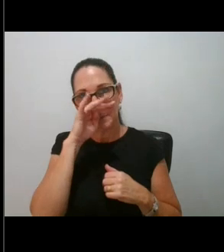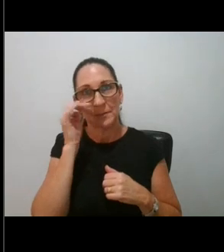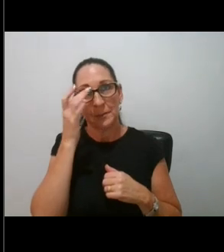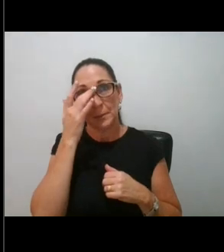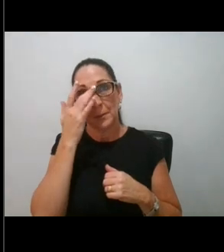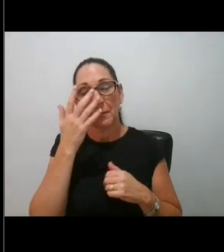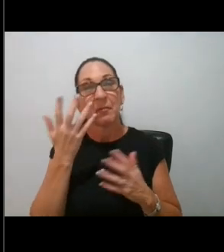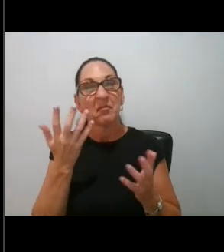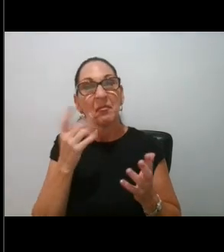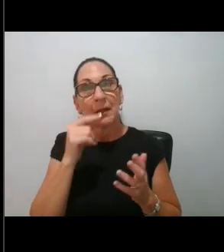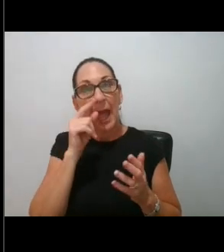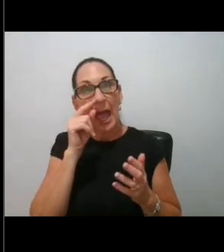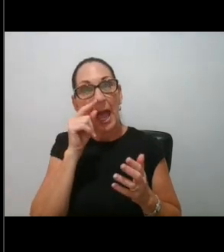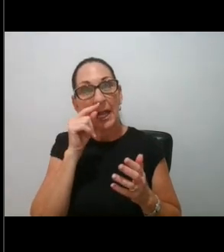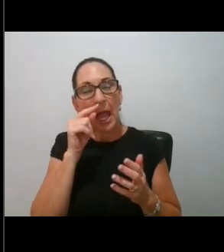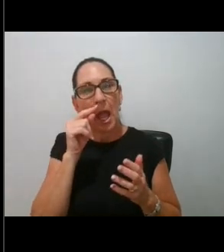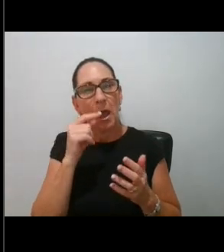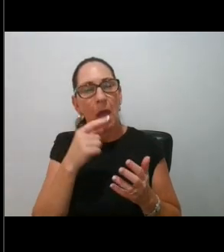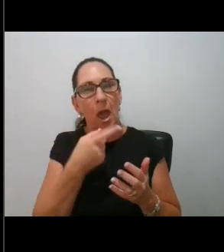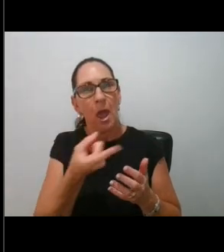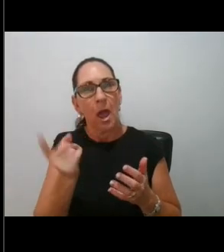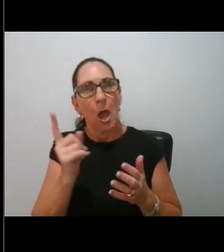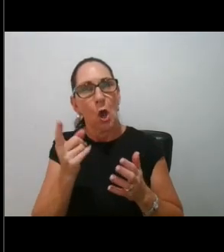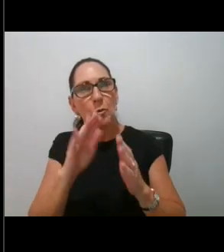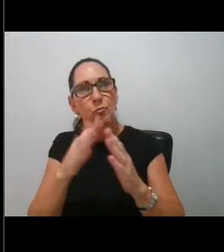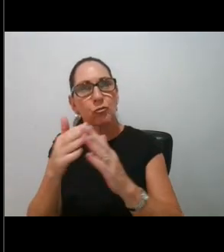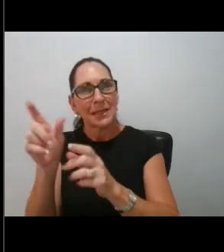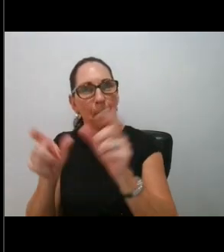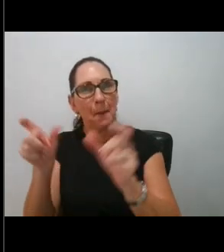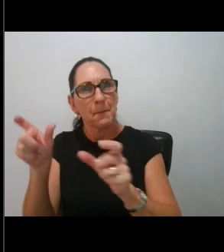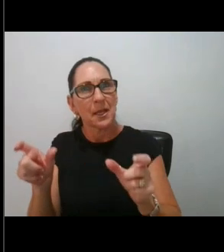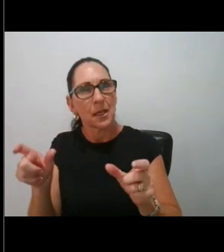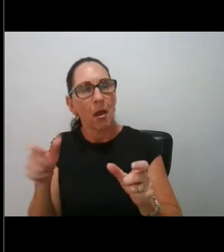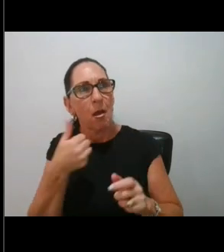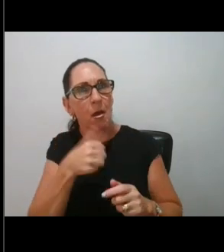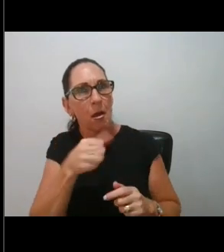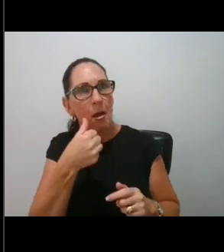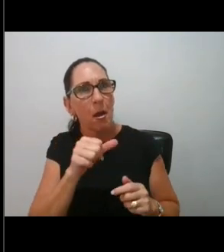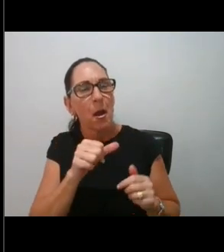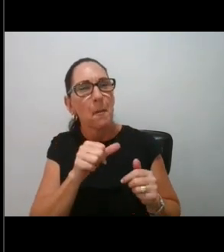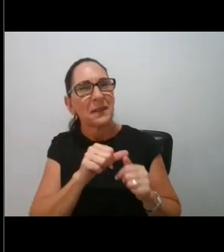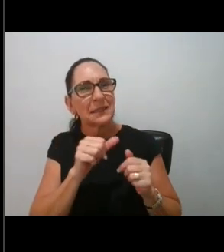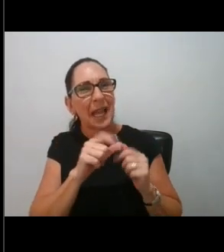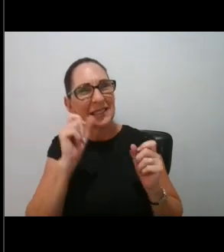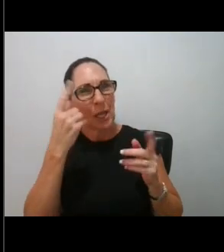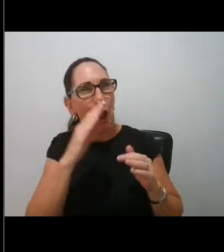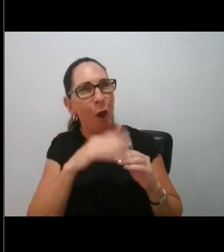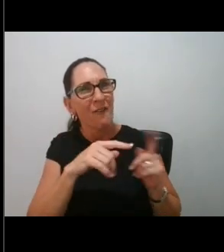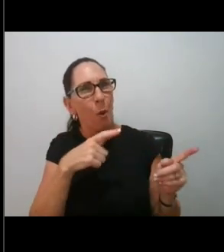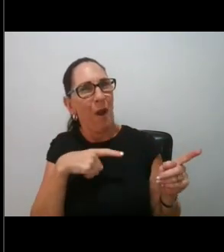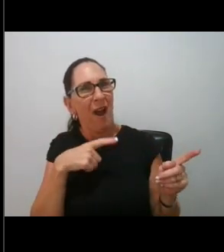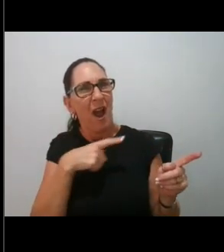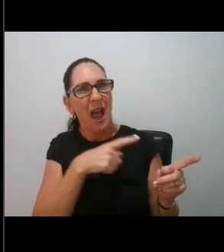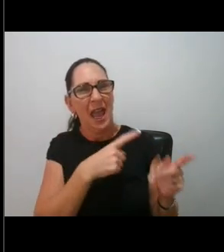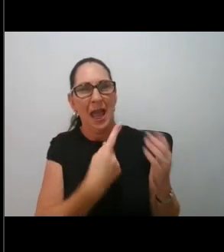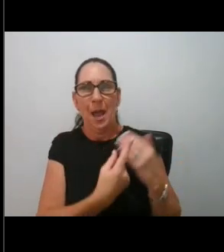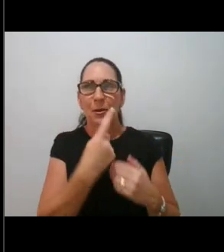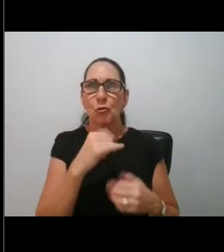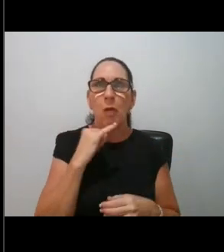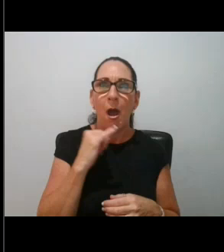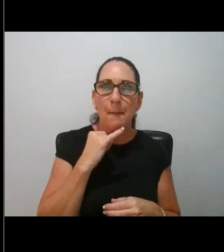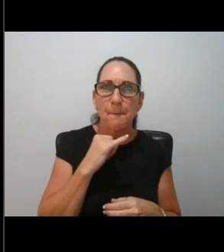give community members a better understanding of the cause of crime, a better understanding of